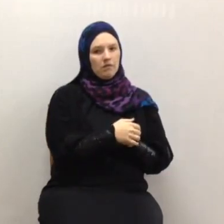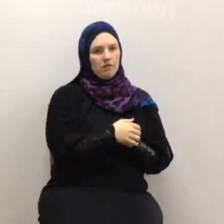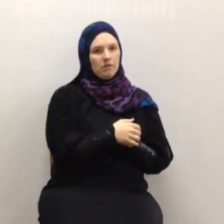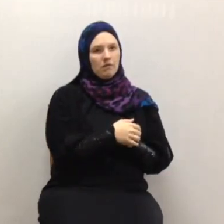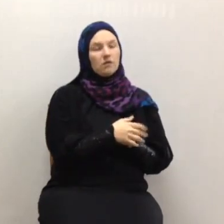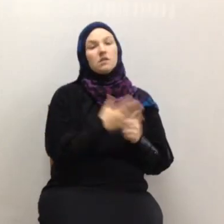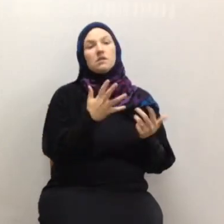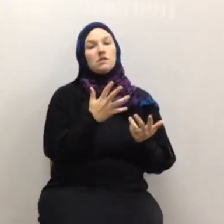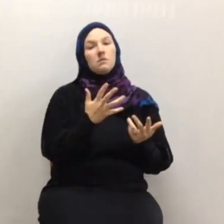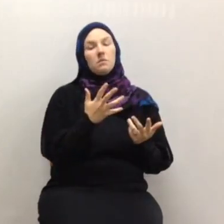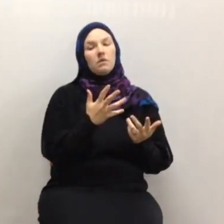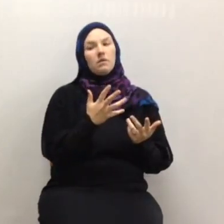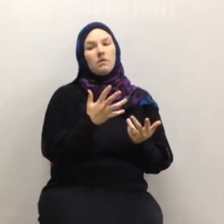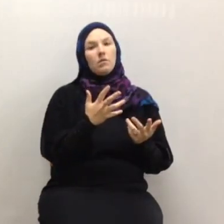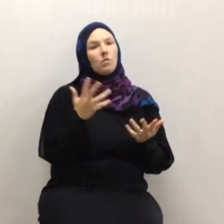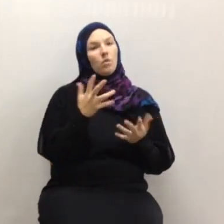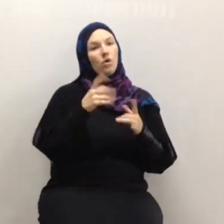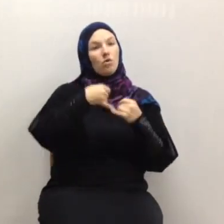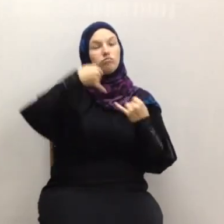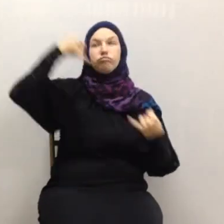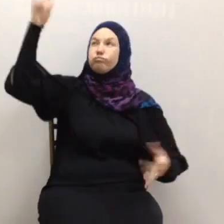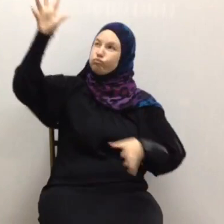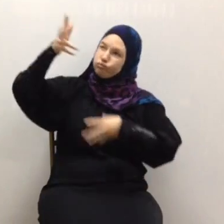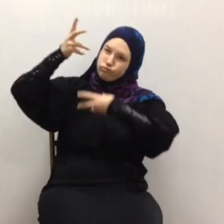Allah, all of you together.